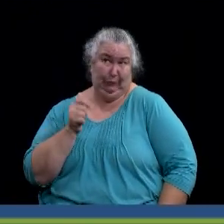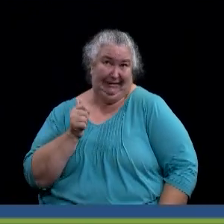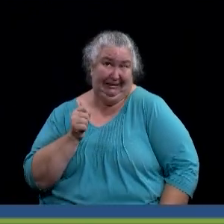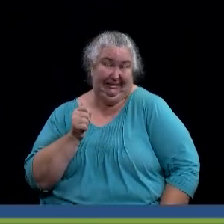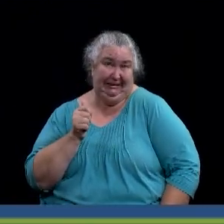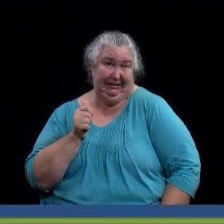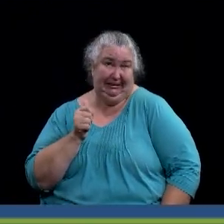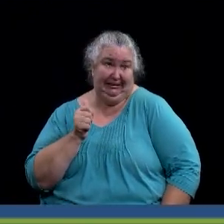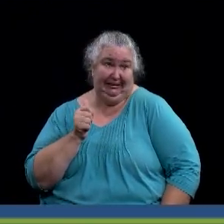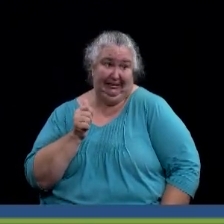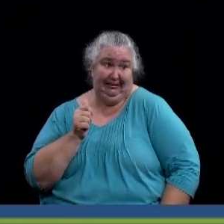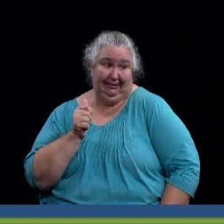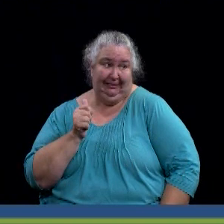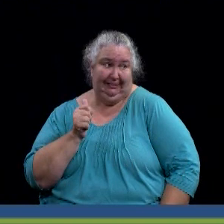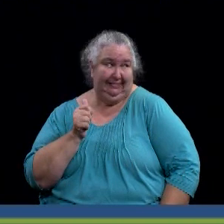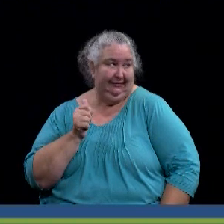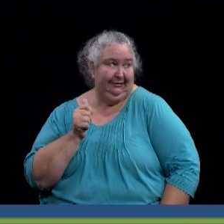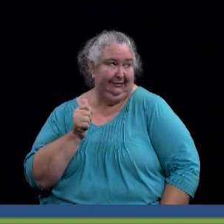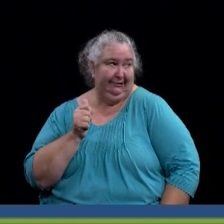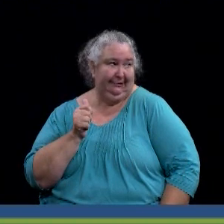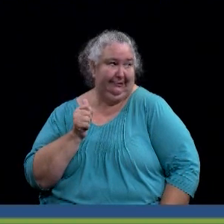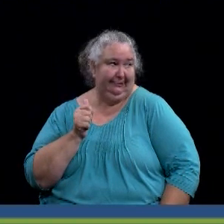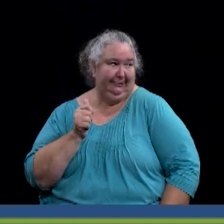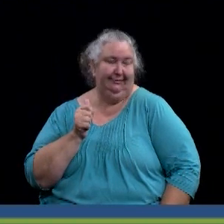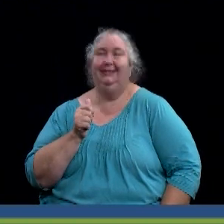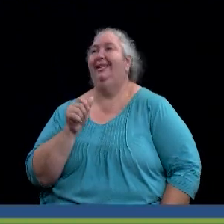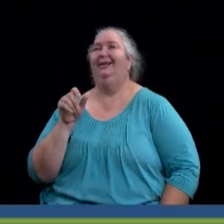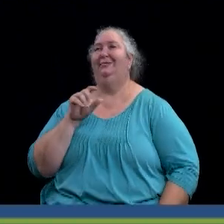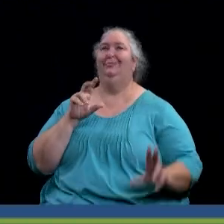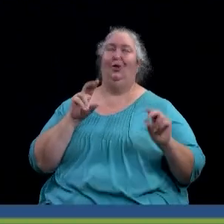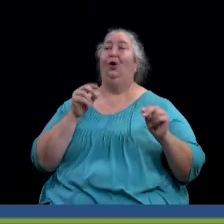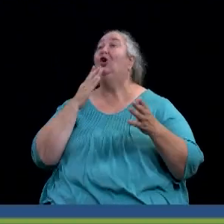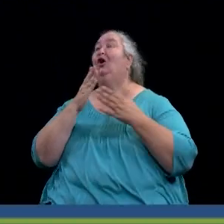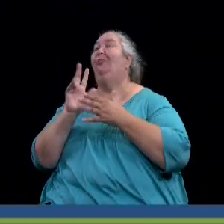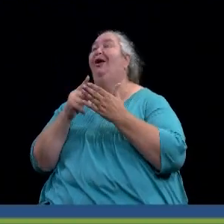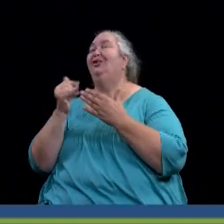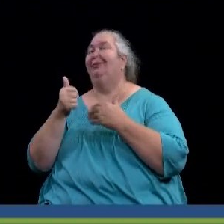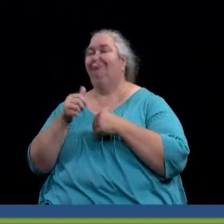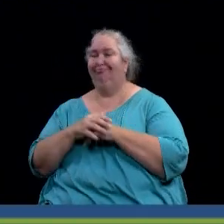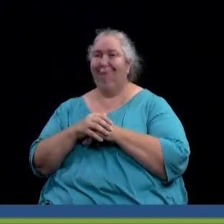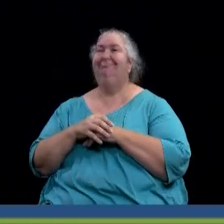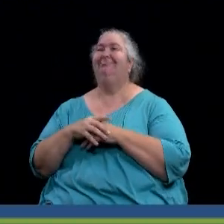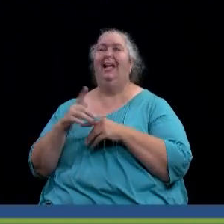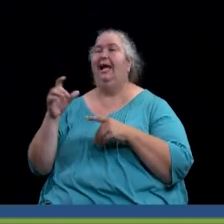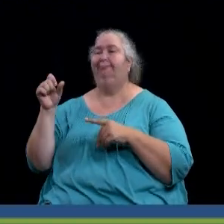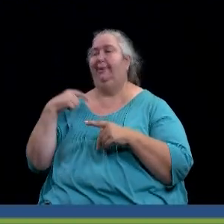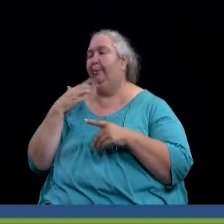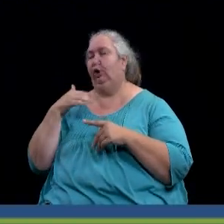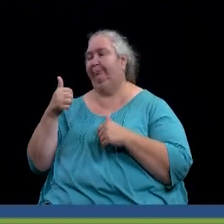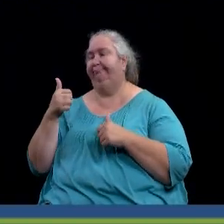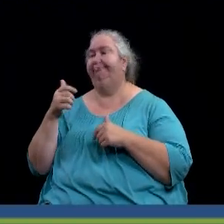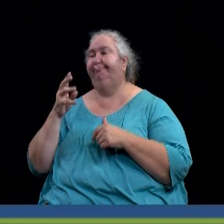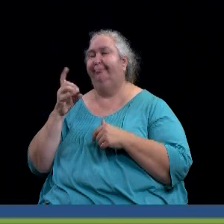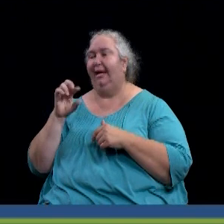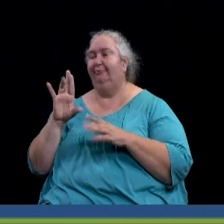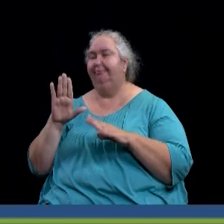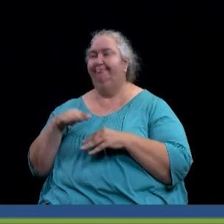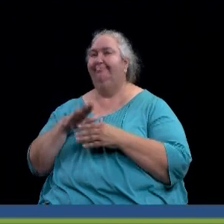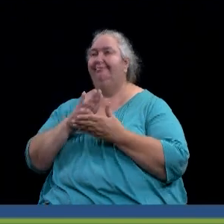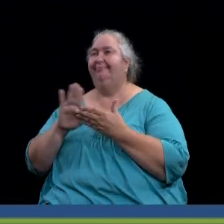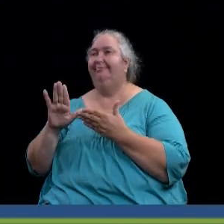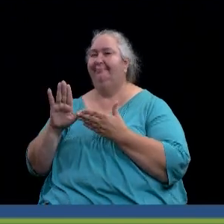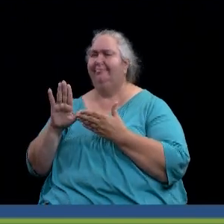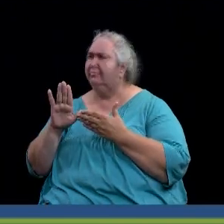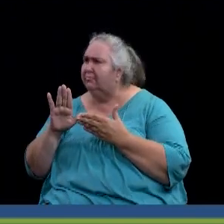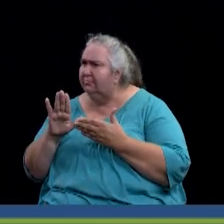Nope, I'm good. Good projects. Yeah, I'm good too, Mayor. Nice Gantt chart, by the way. Great